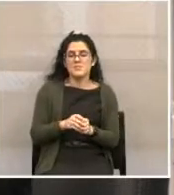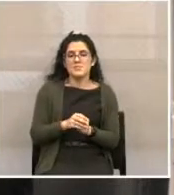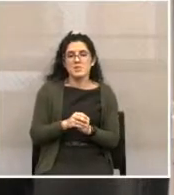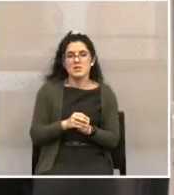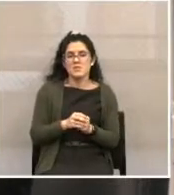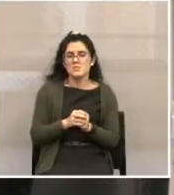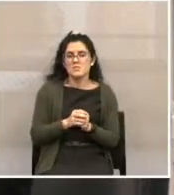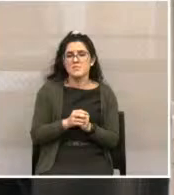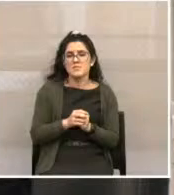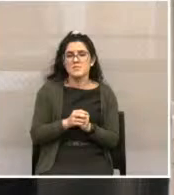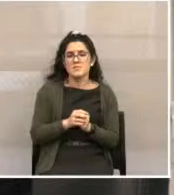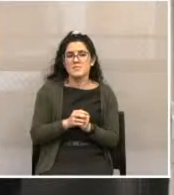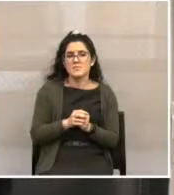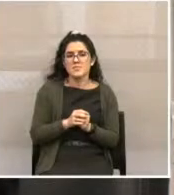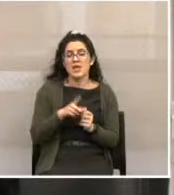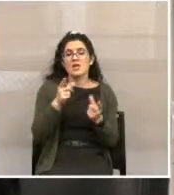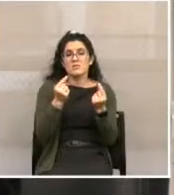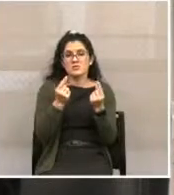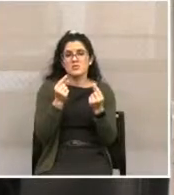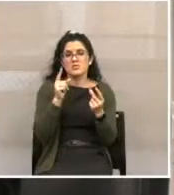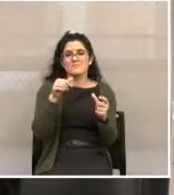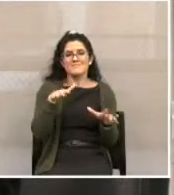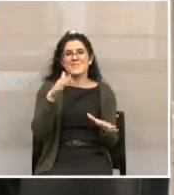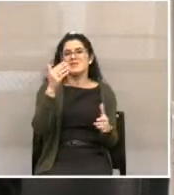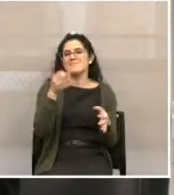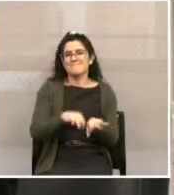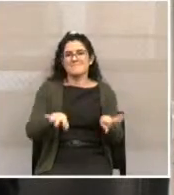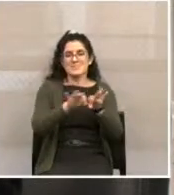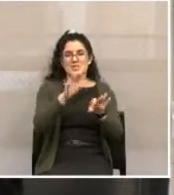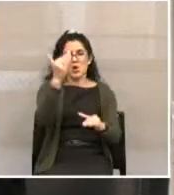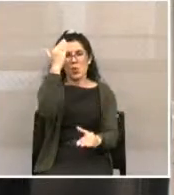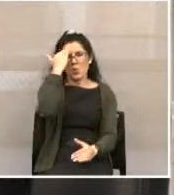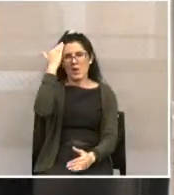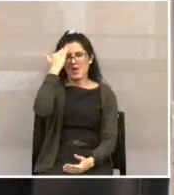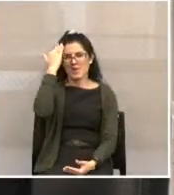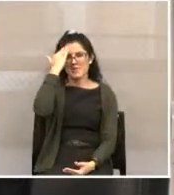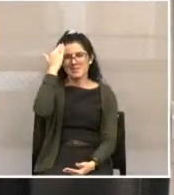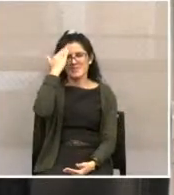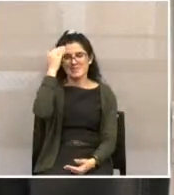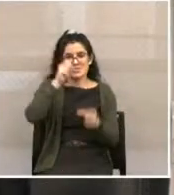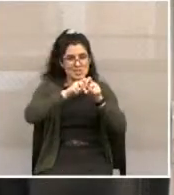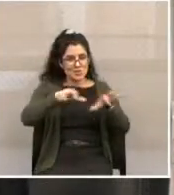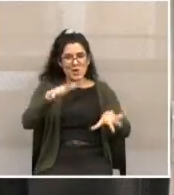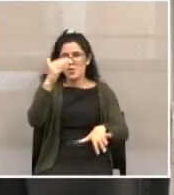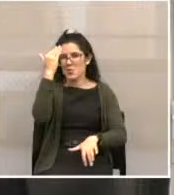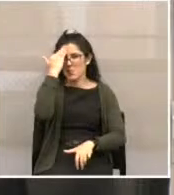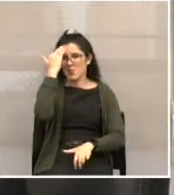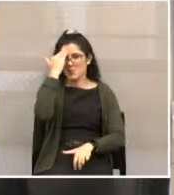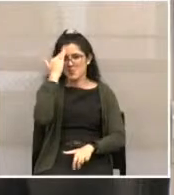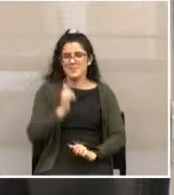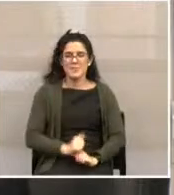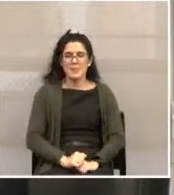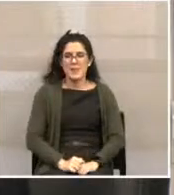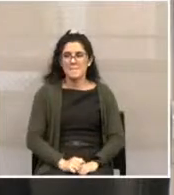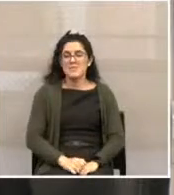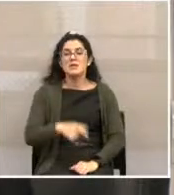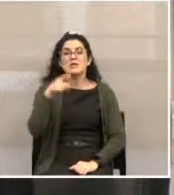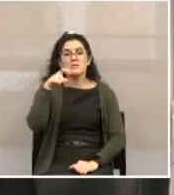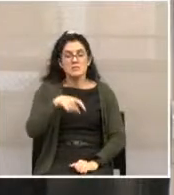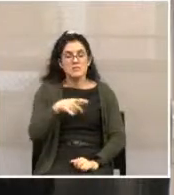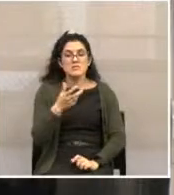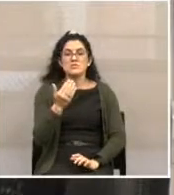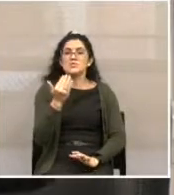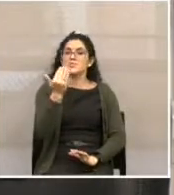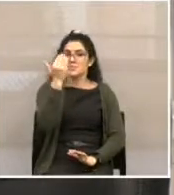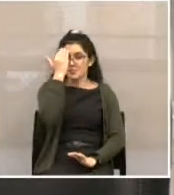is to raise awareness. This is probably the main task, to raise awareness about